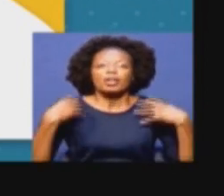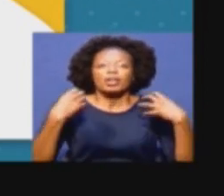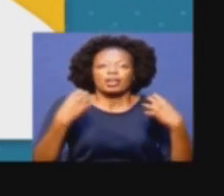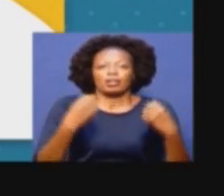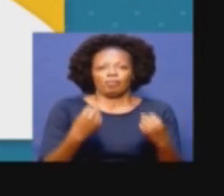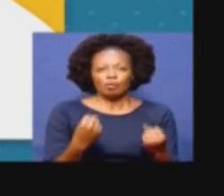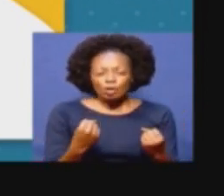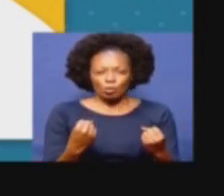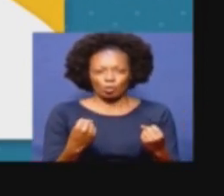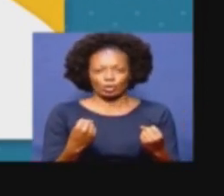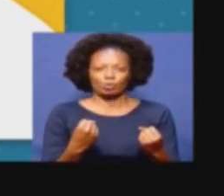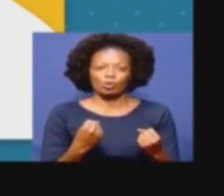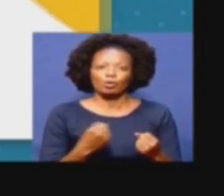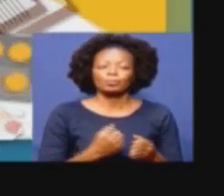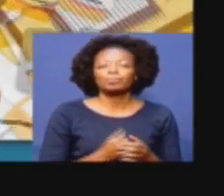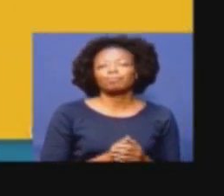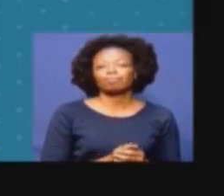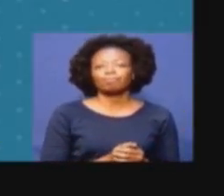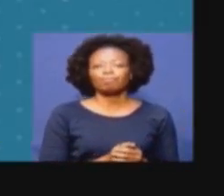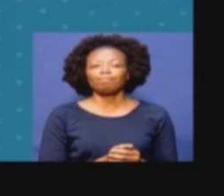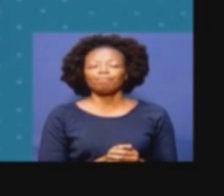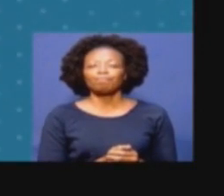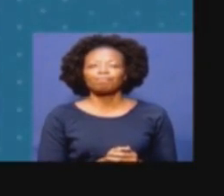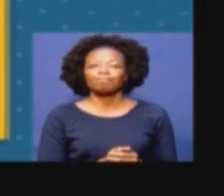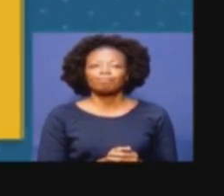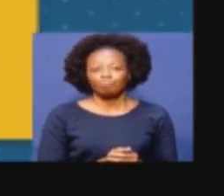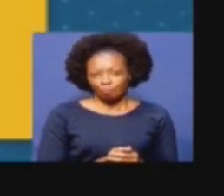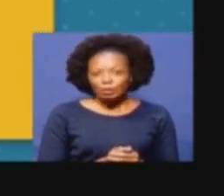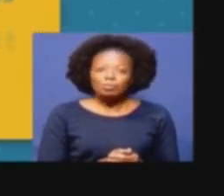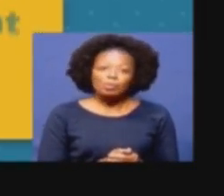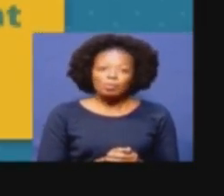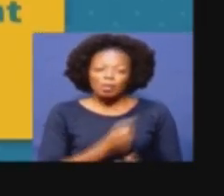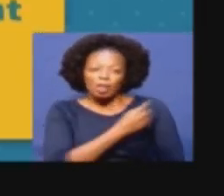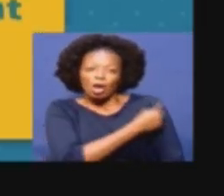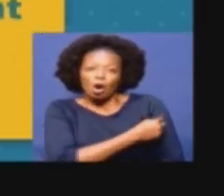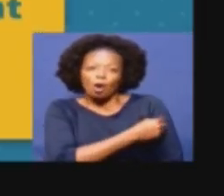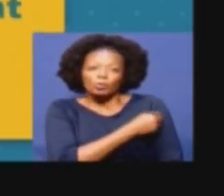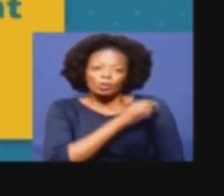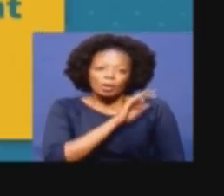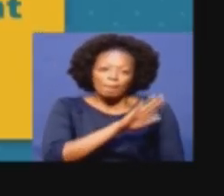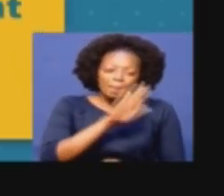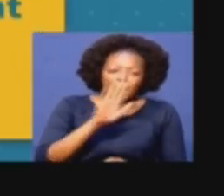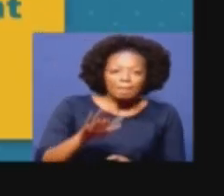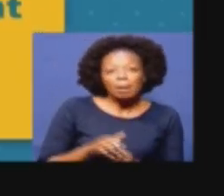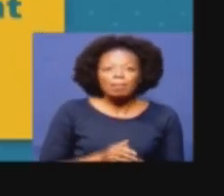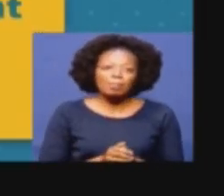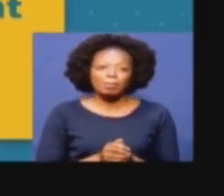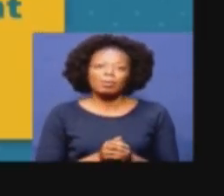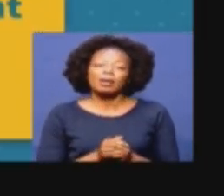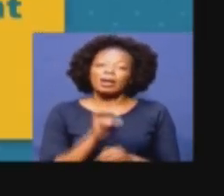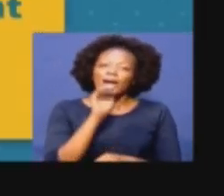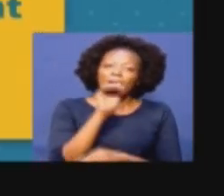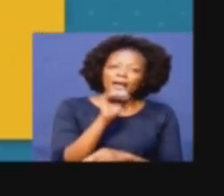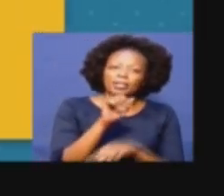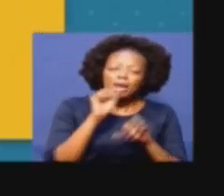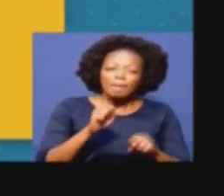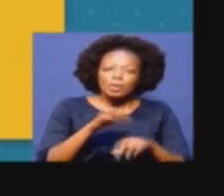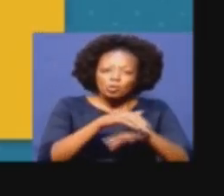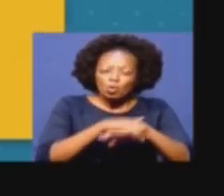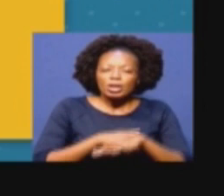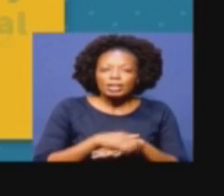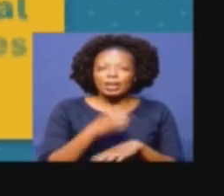a constant supply of necessary medicines. Contact your clinic or health facility for information on how to access